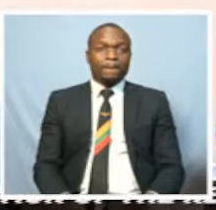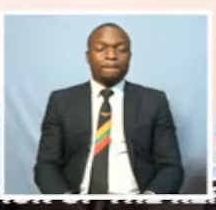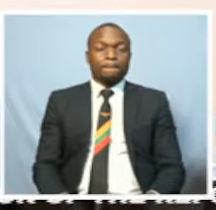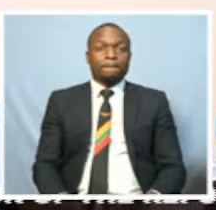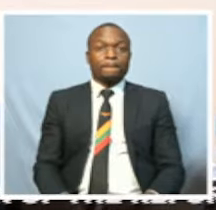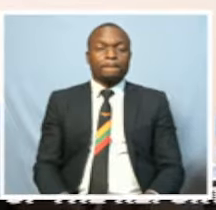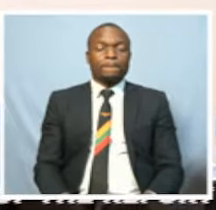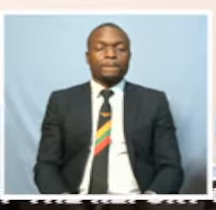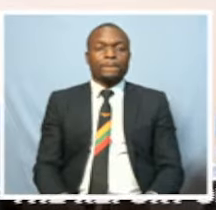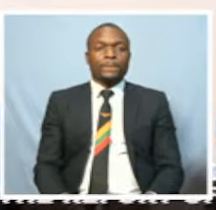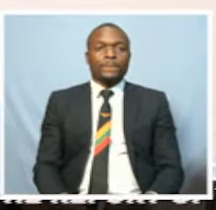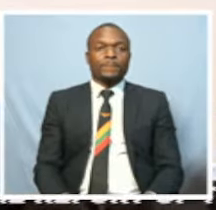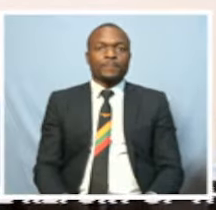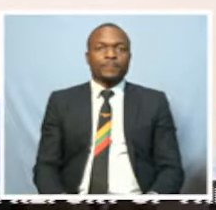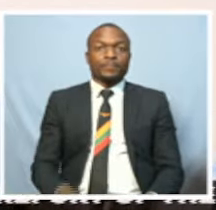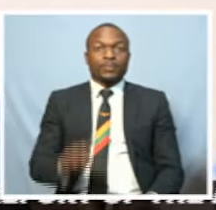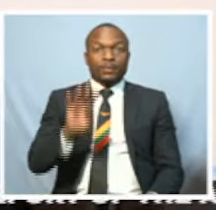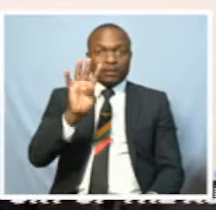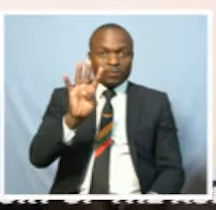which is